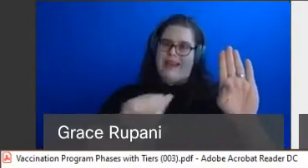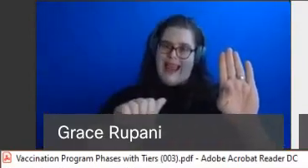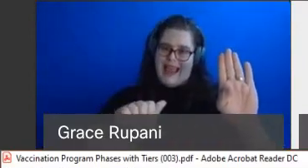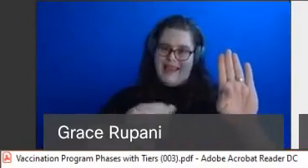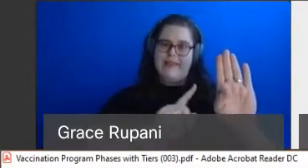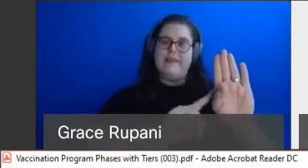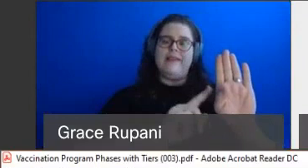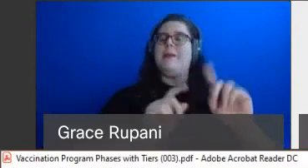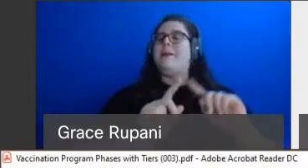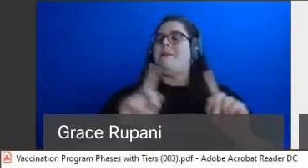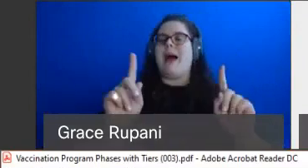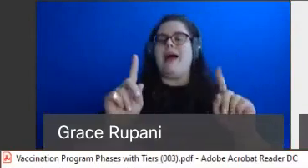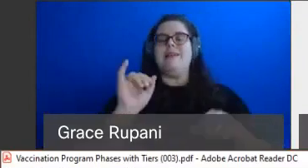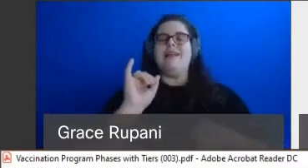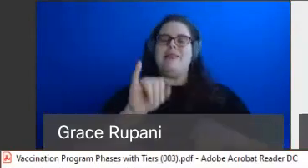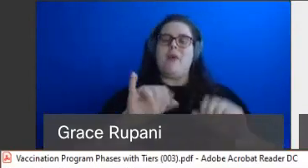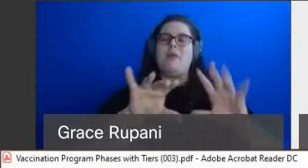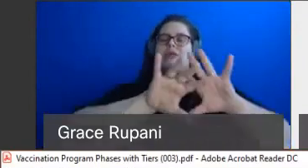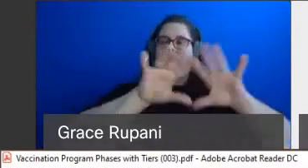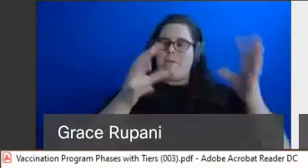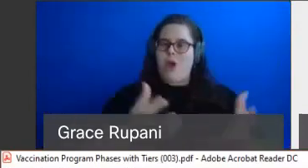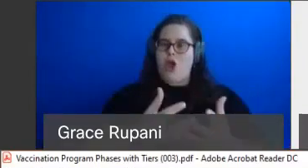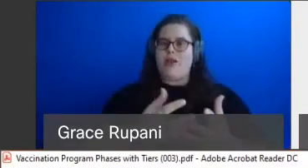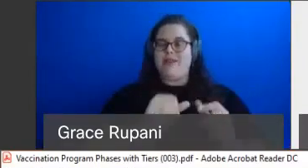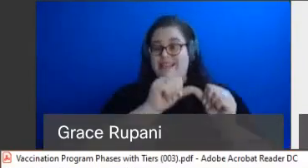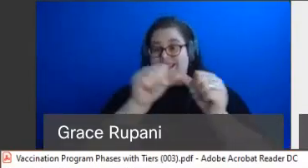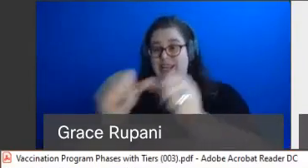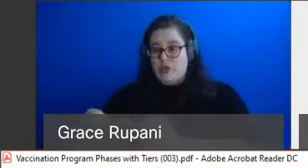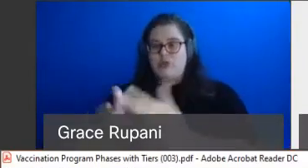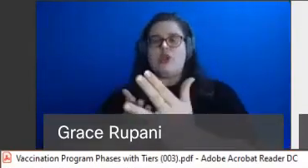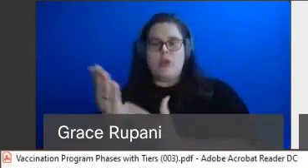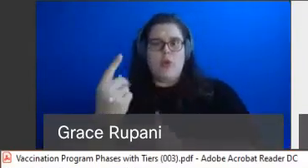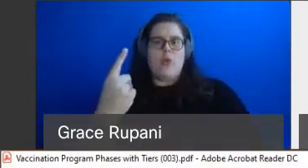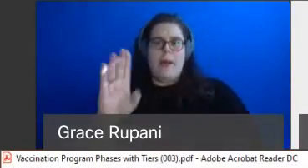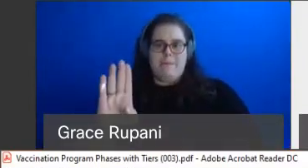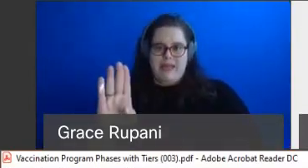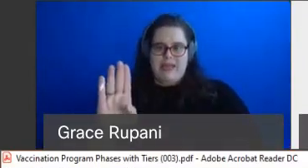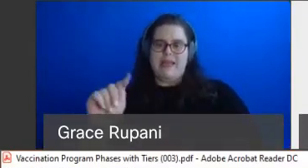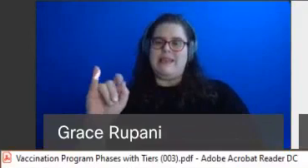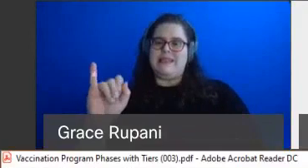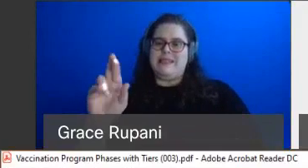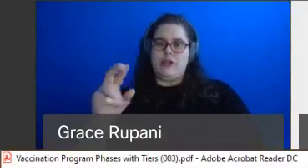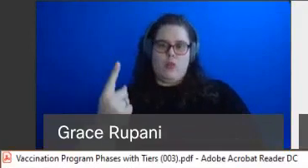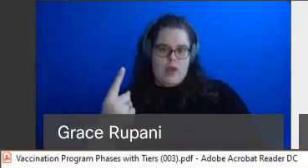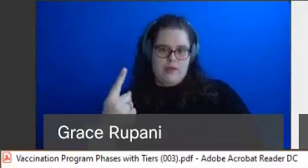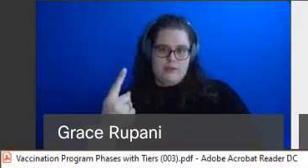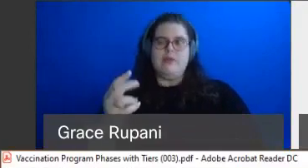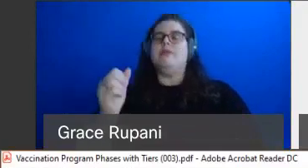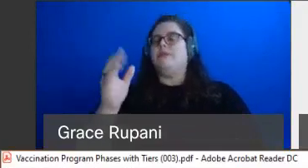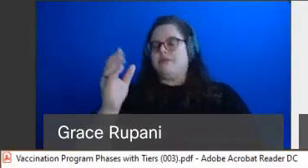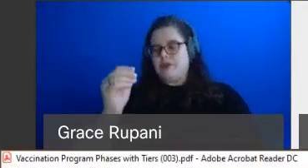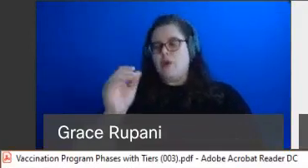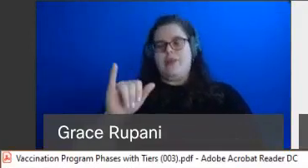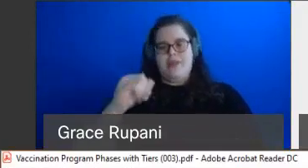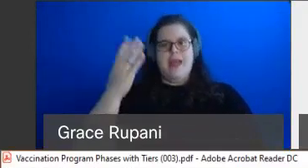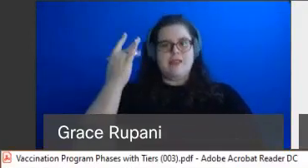was in continuing in 1B Tier 1. And so that's why at this time, so the